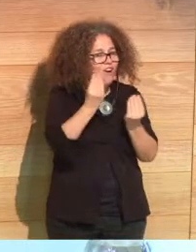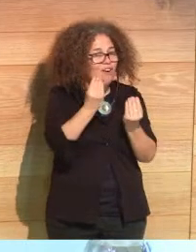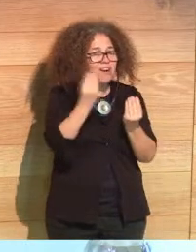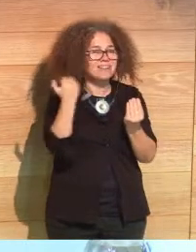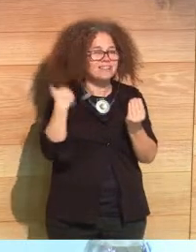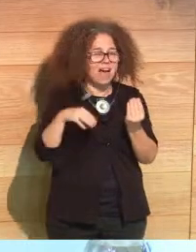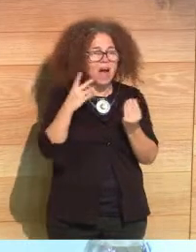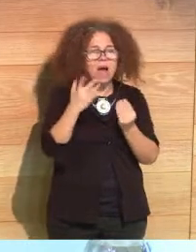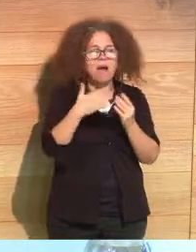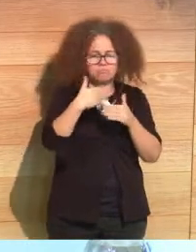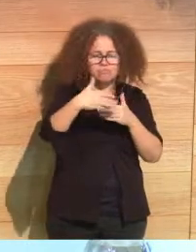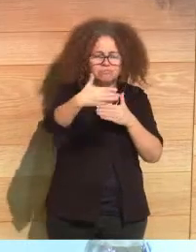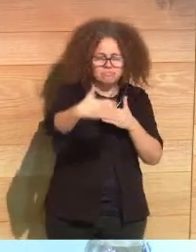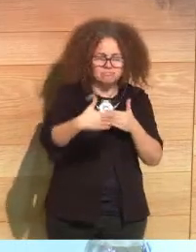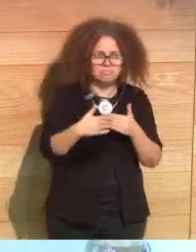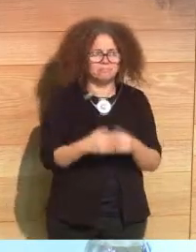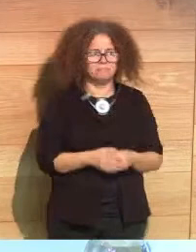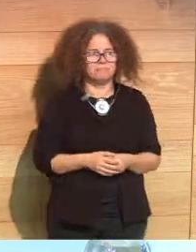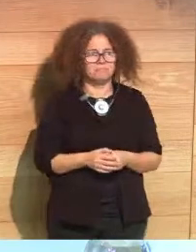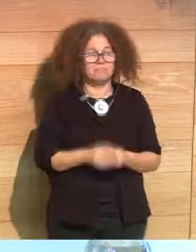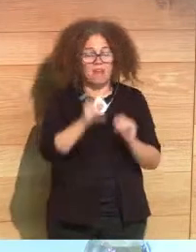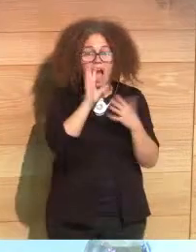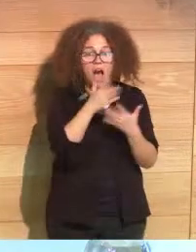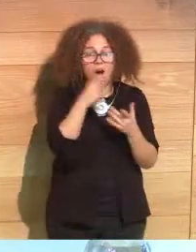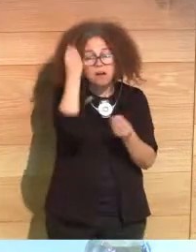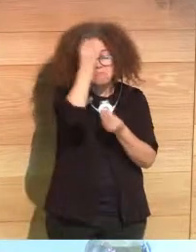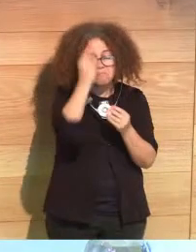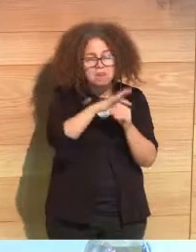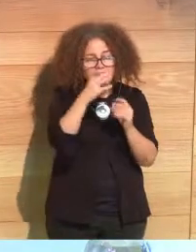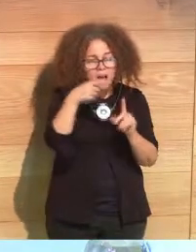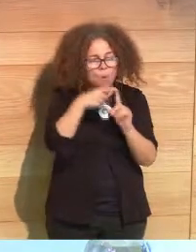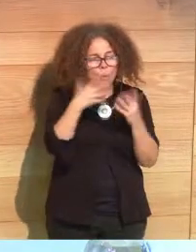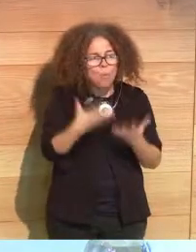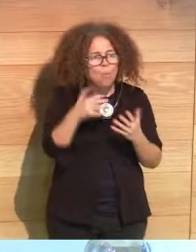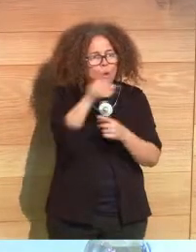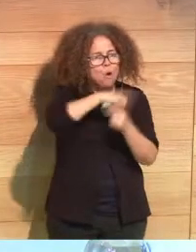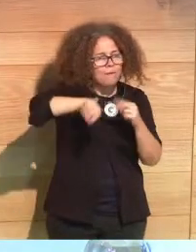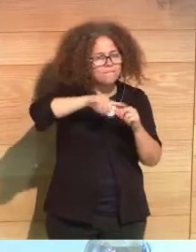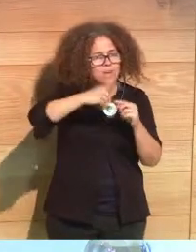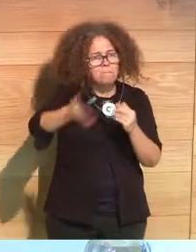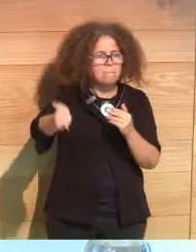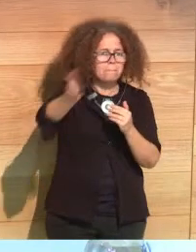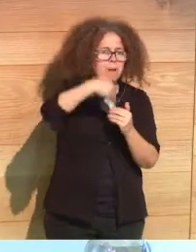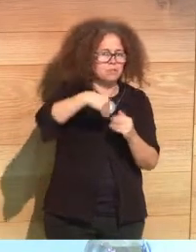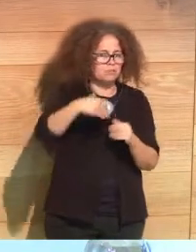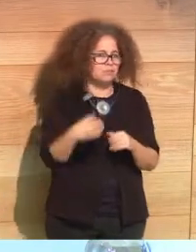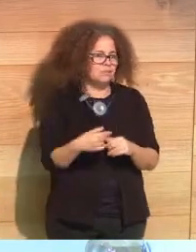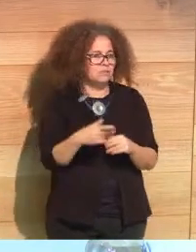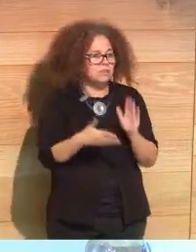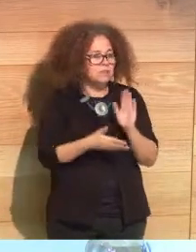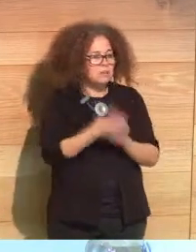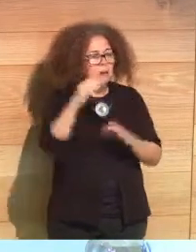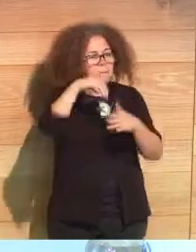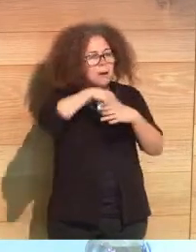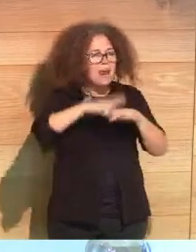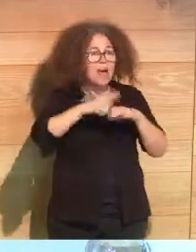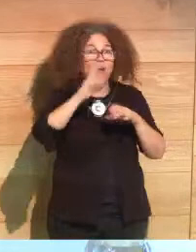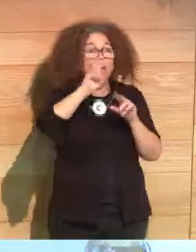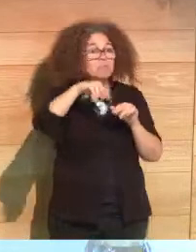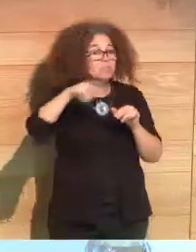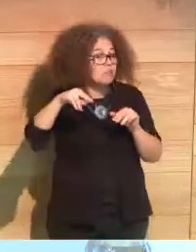So the idea today is really kind of take you by the hand and like if you were on tour with us experiencing the